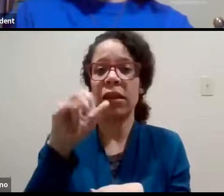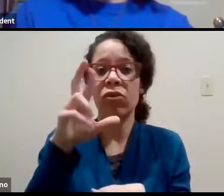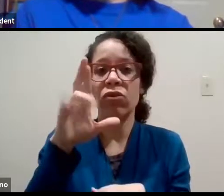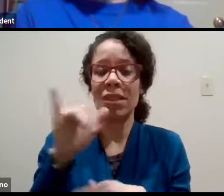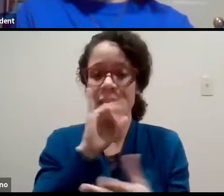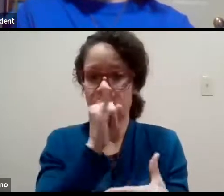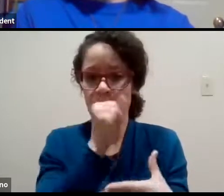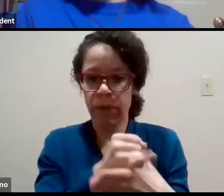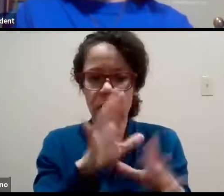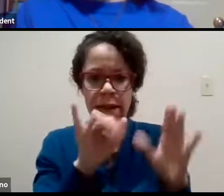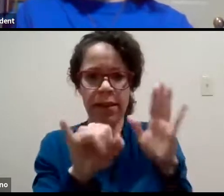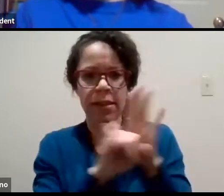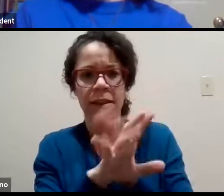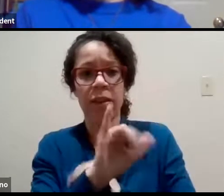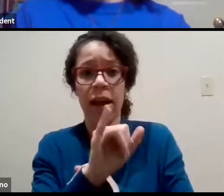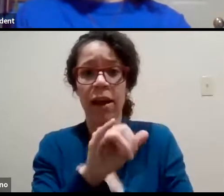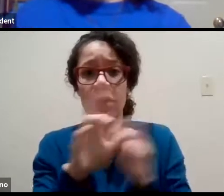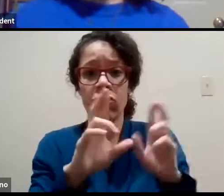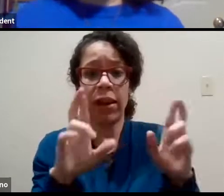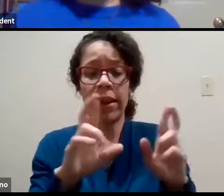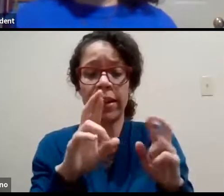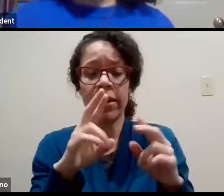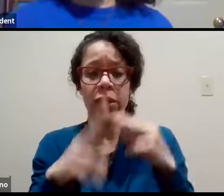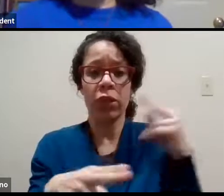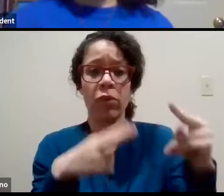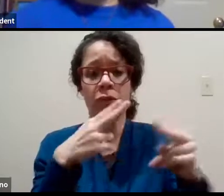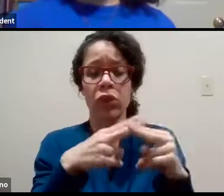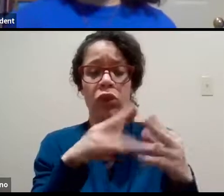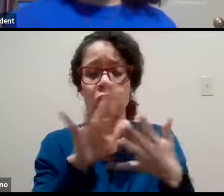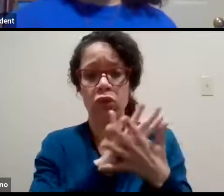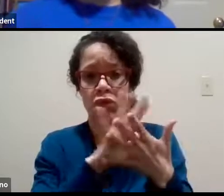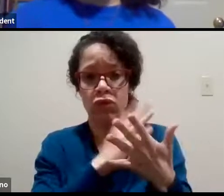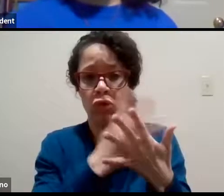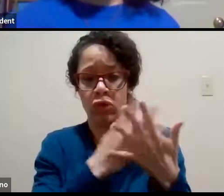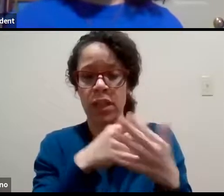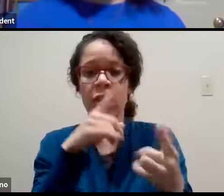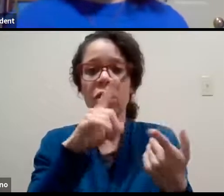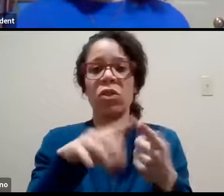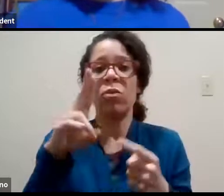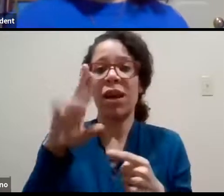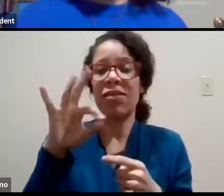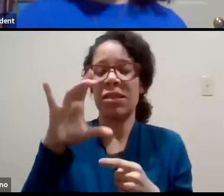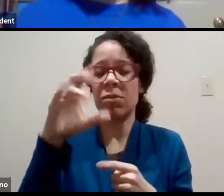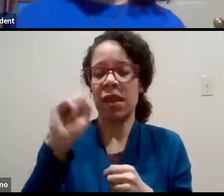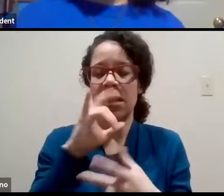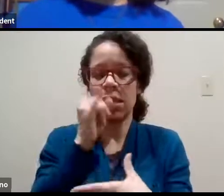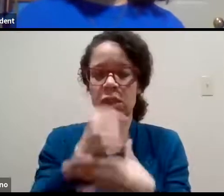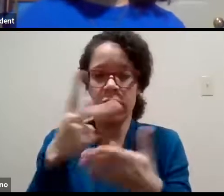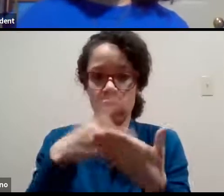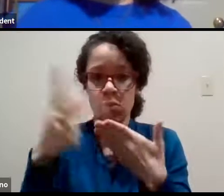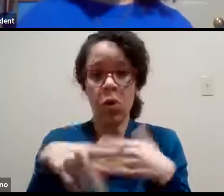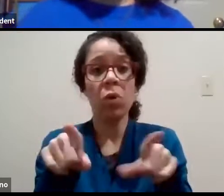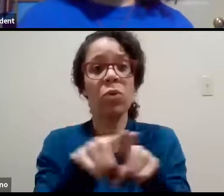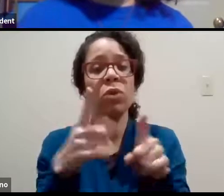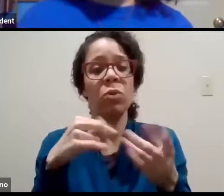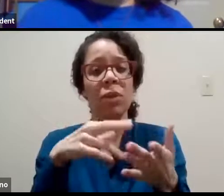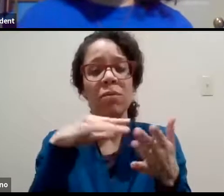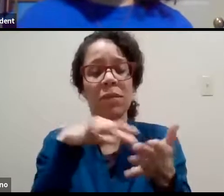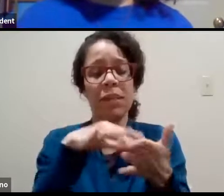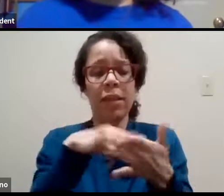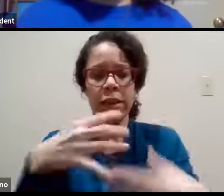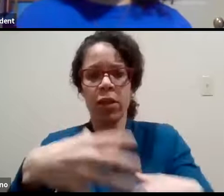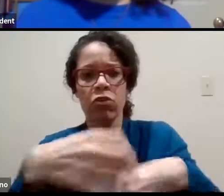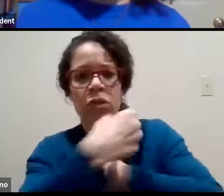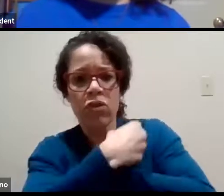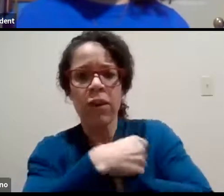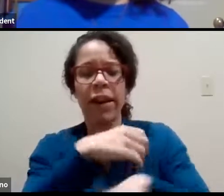identification with the iReady Universal Screener to FCPS's intervention programs. We've also been studying restraint and seclusion and making